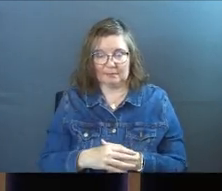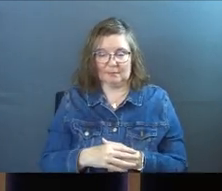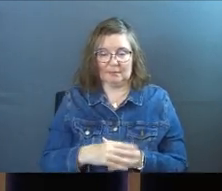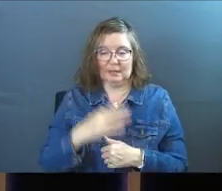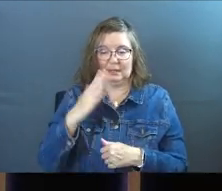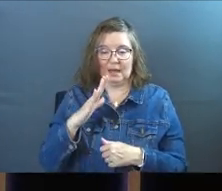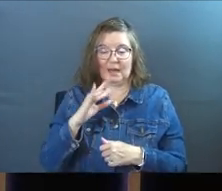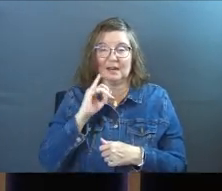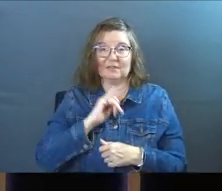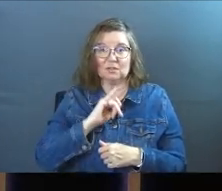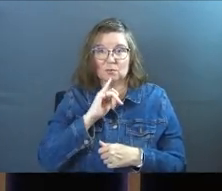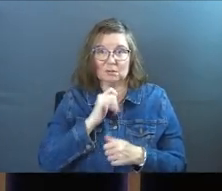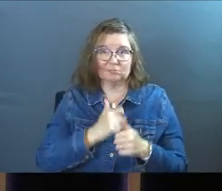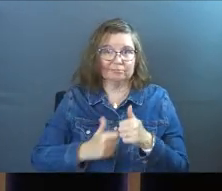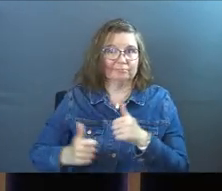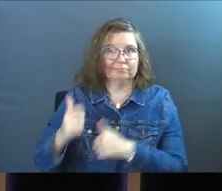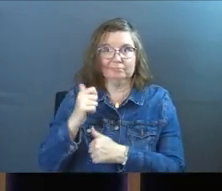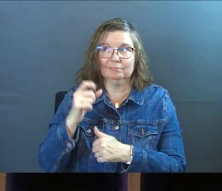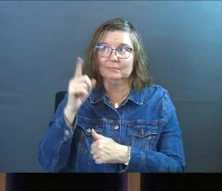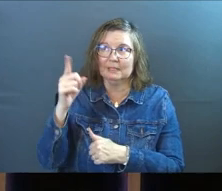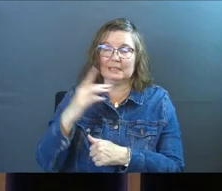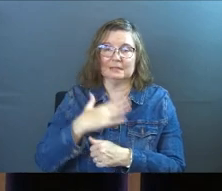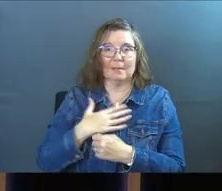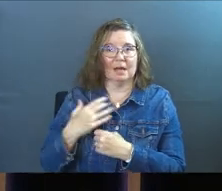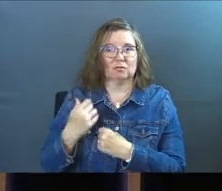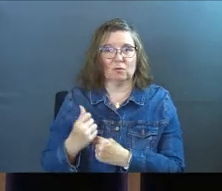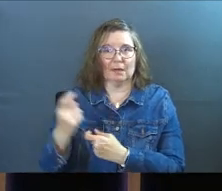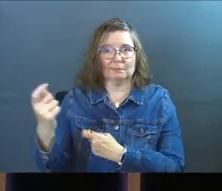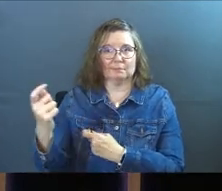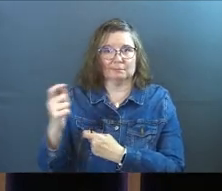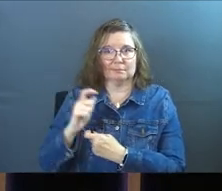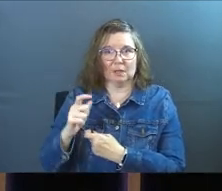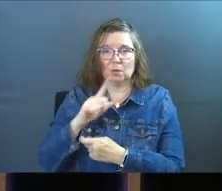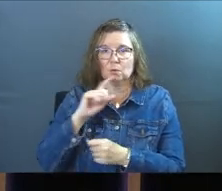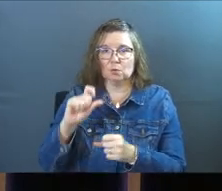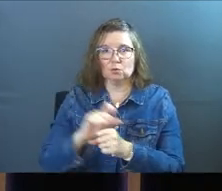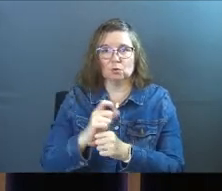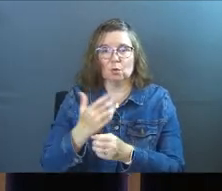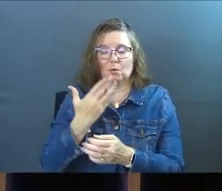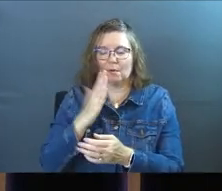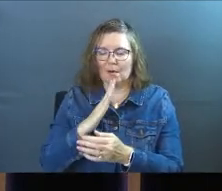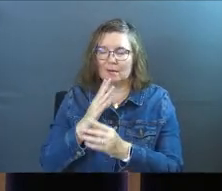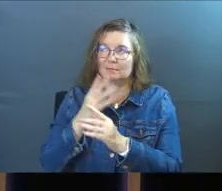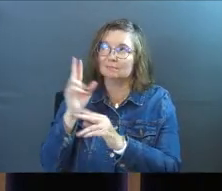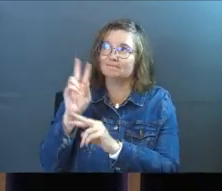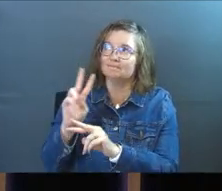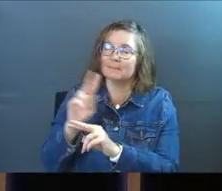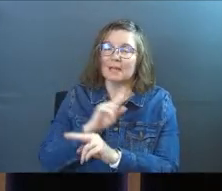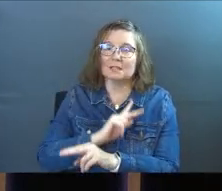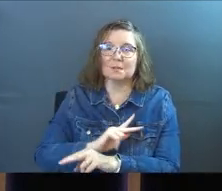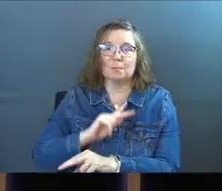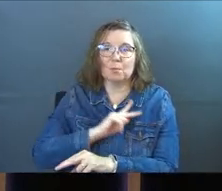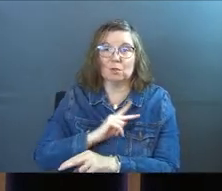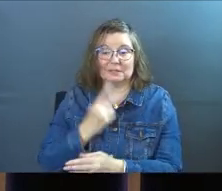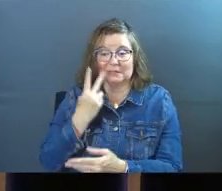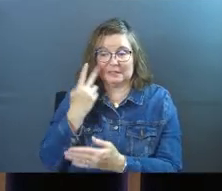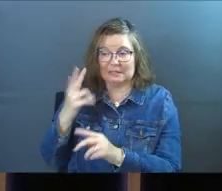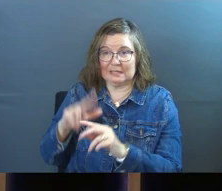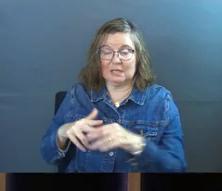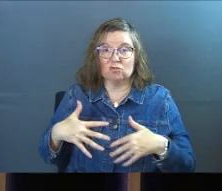the God of the Israelites. He's my strength, the one true God. And again, it's personal. He's sitting